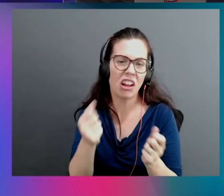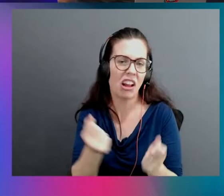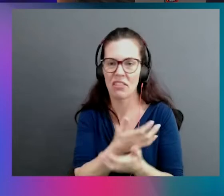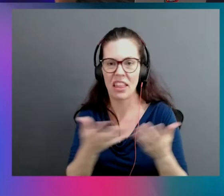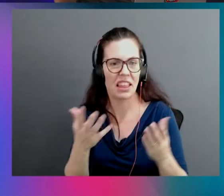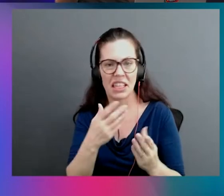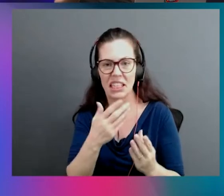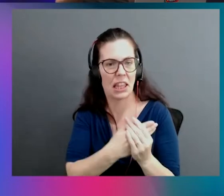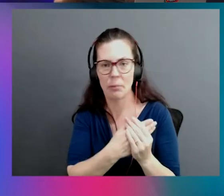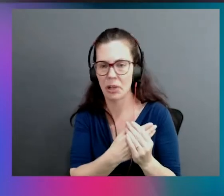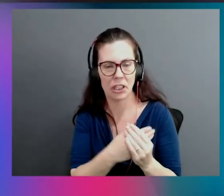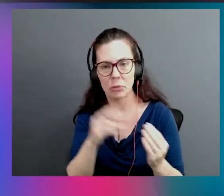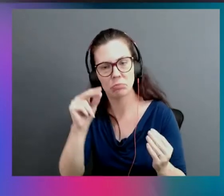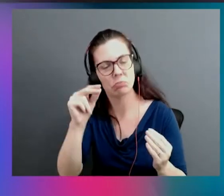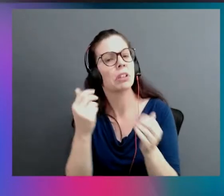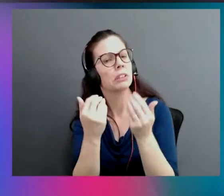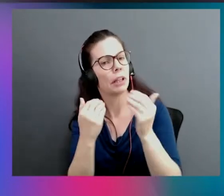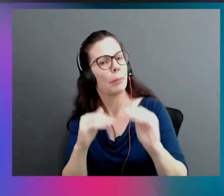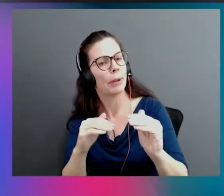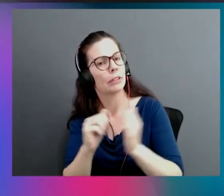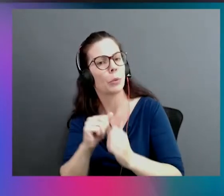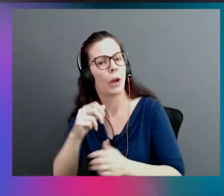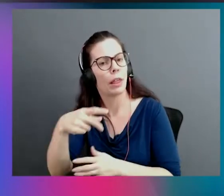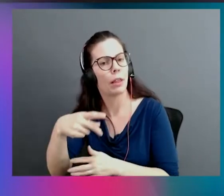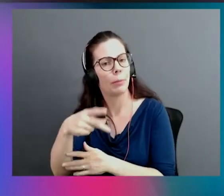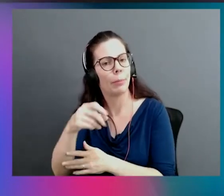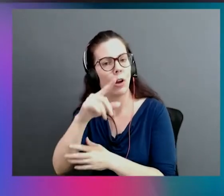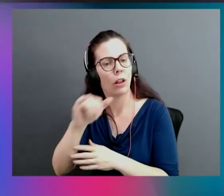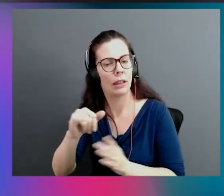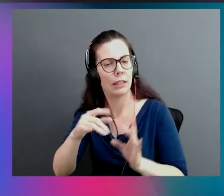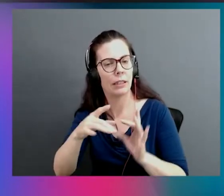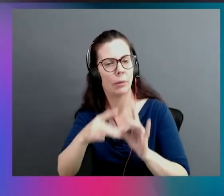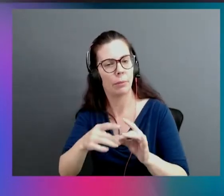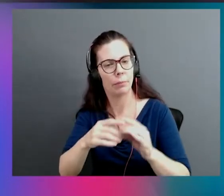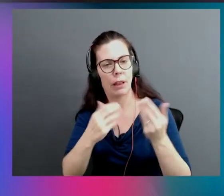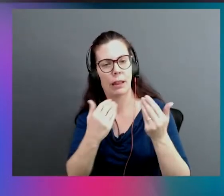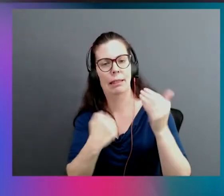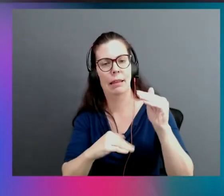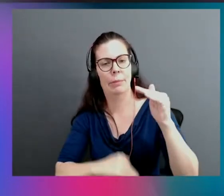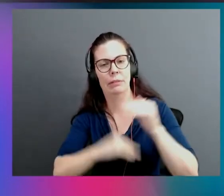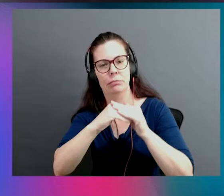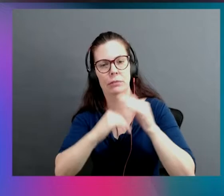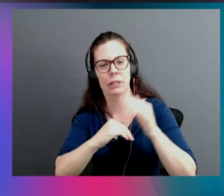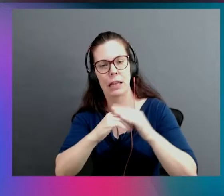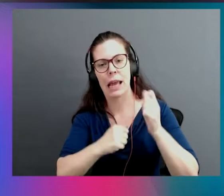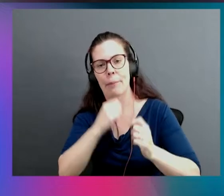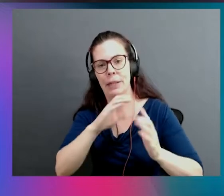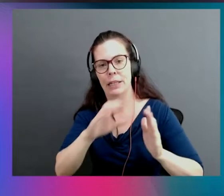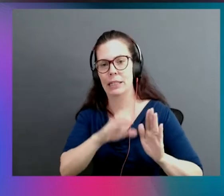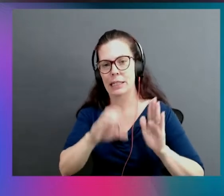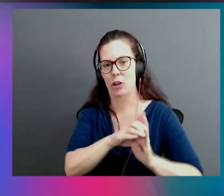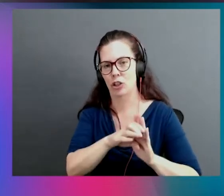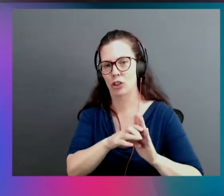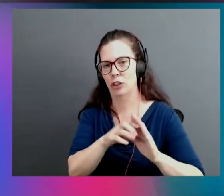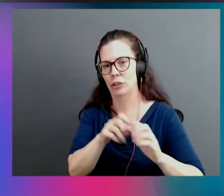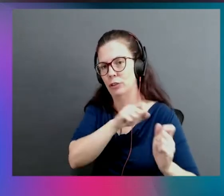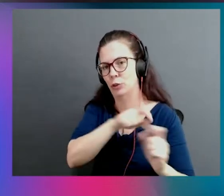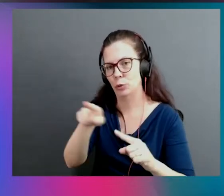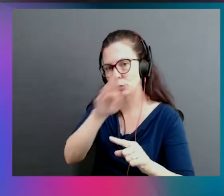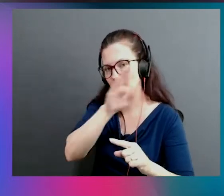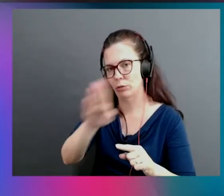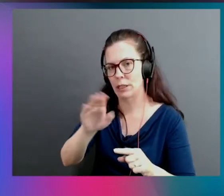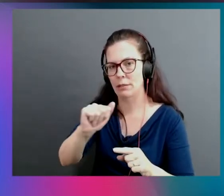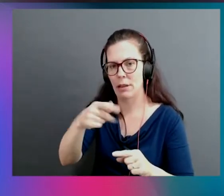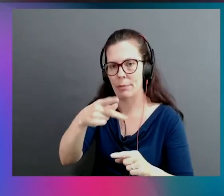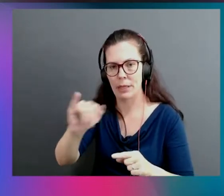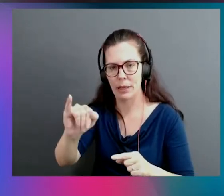So there are some limits with Poly in terms of characters that you can send direct to the API. All right. So some of it,